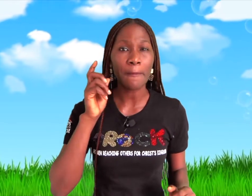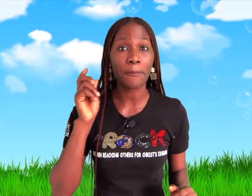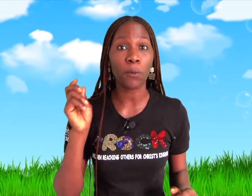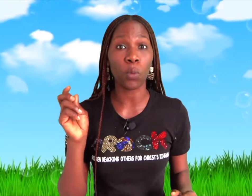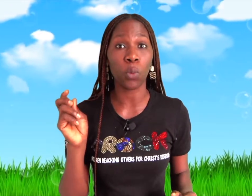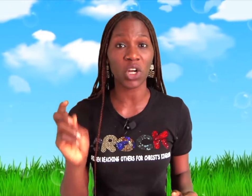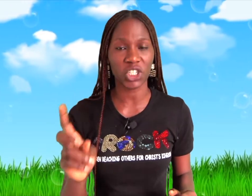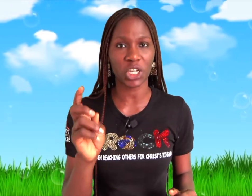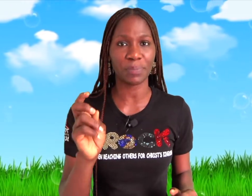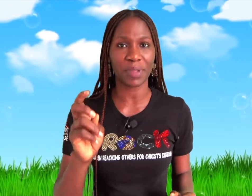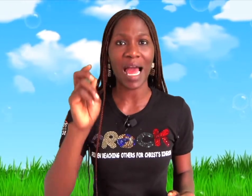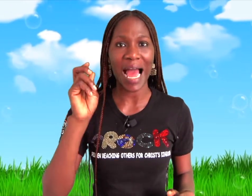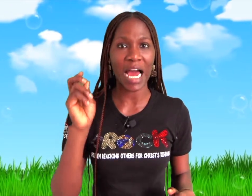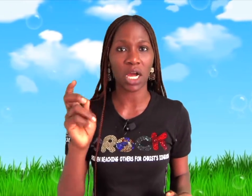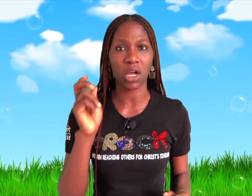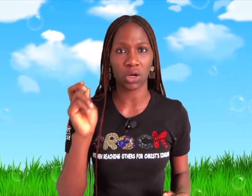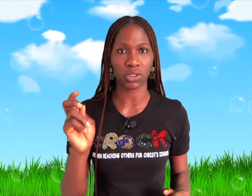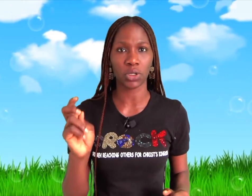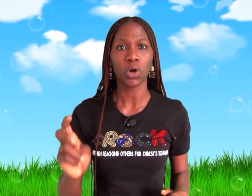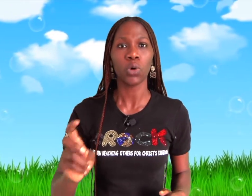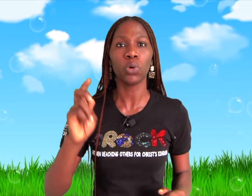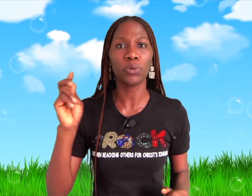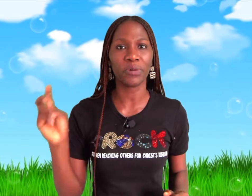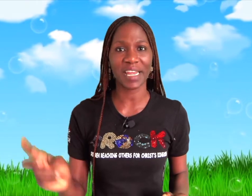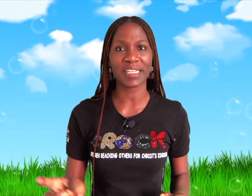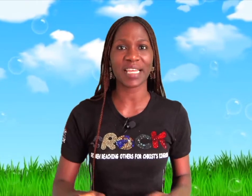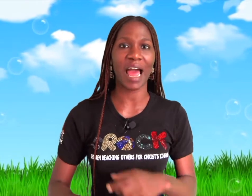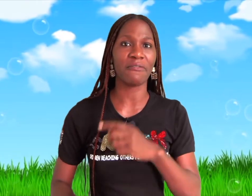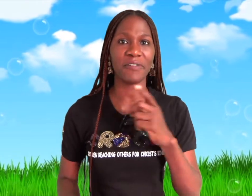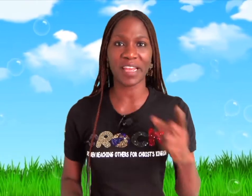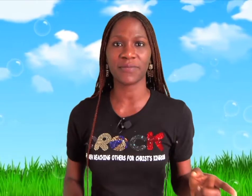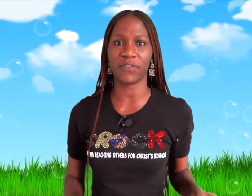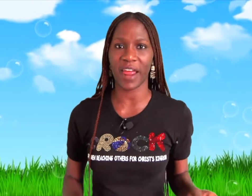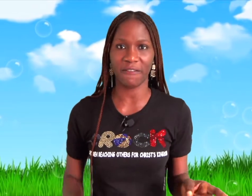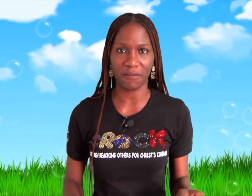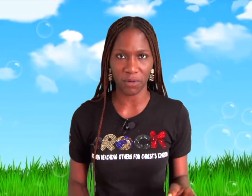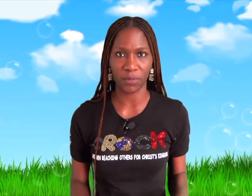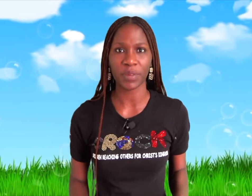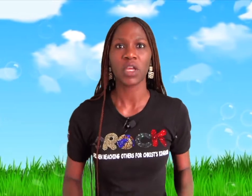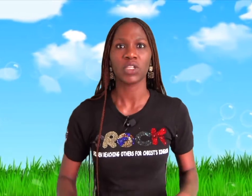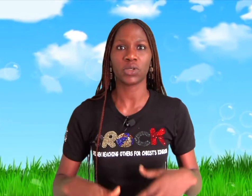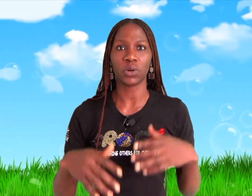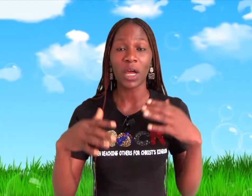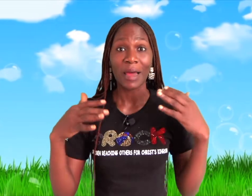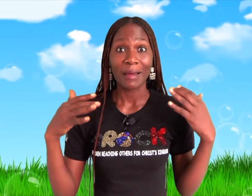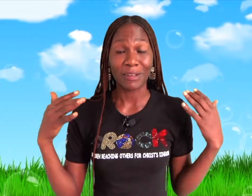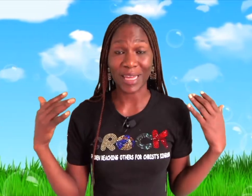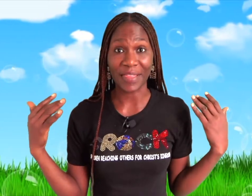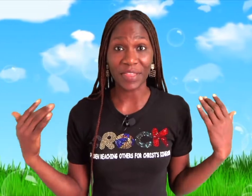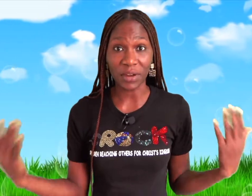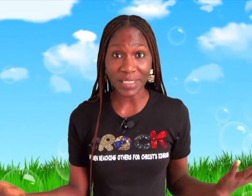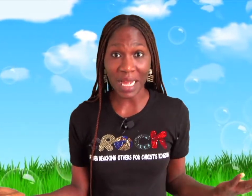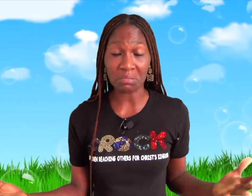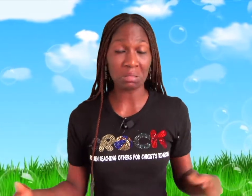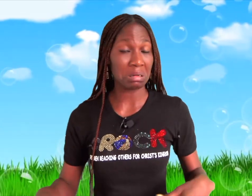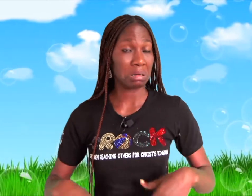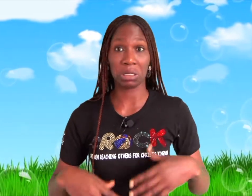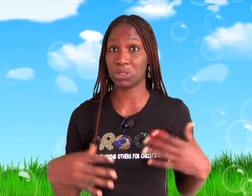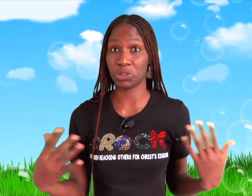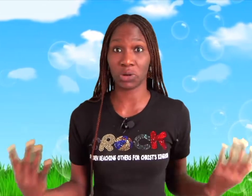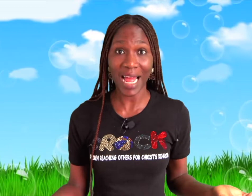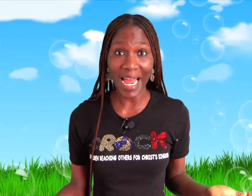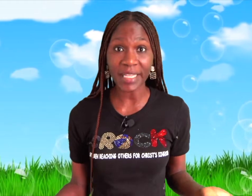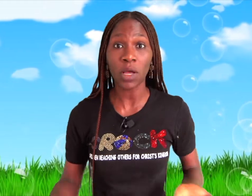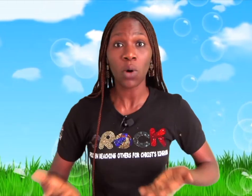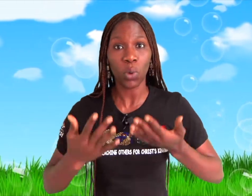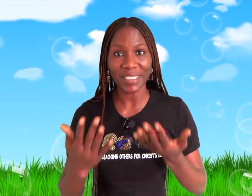us worship our God who reigns and reigns forevermore. So you can kneel down,